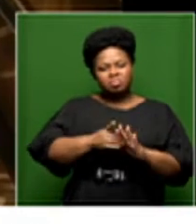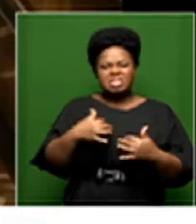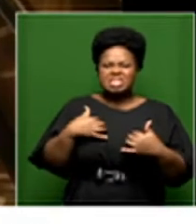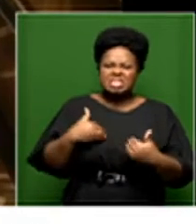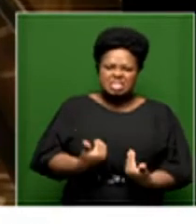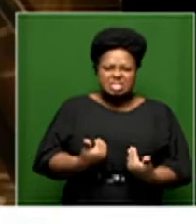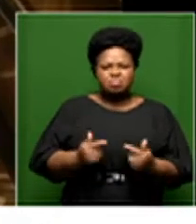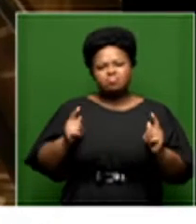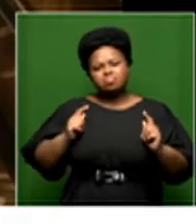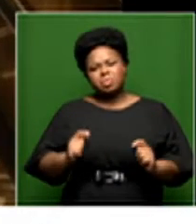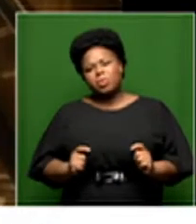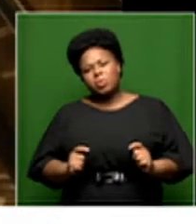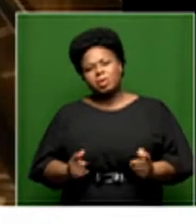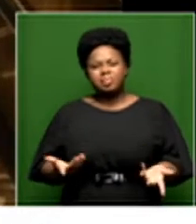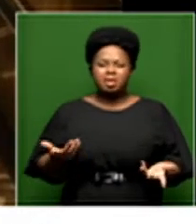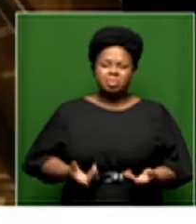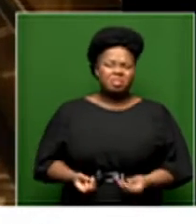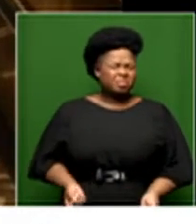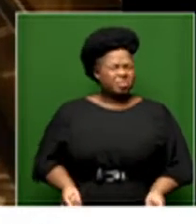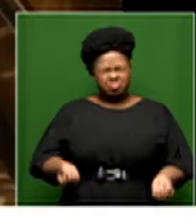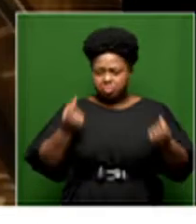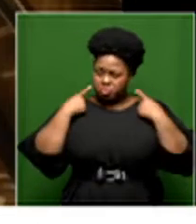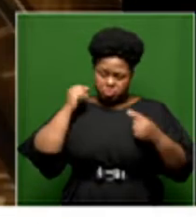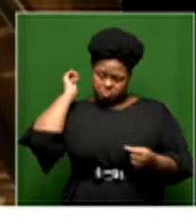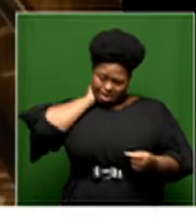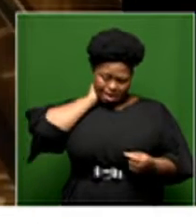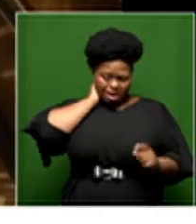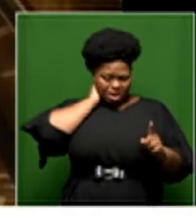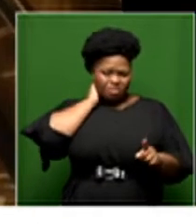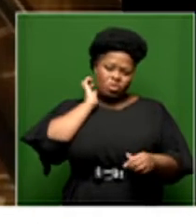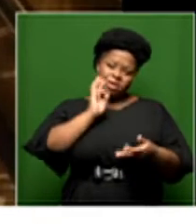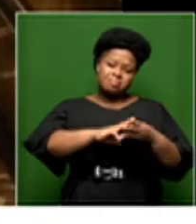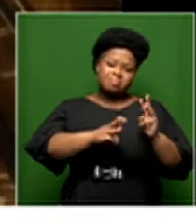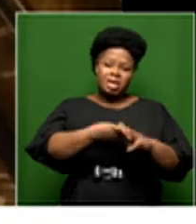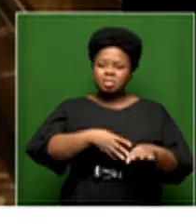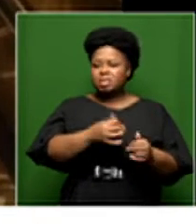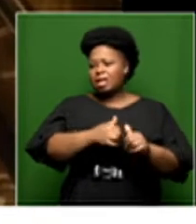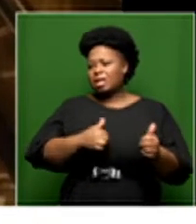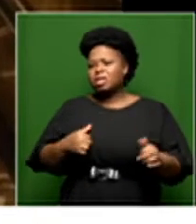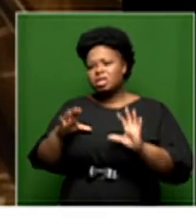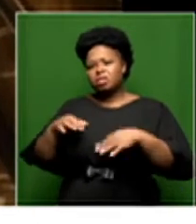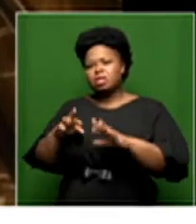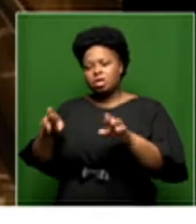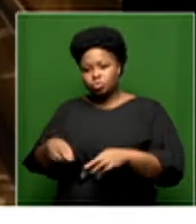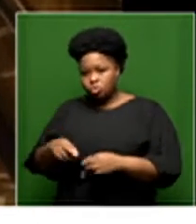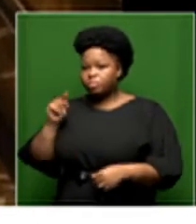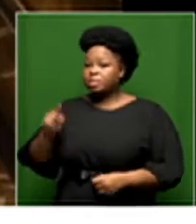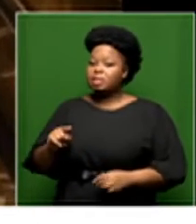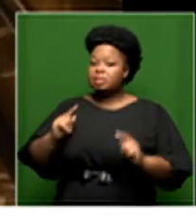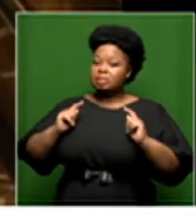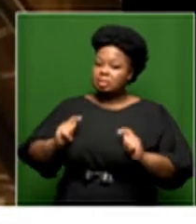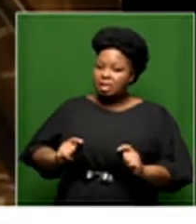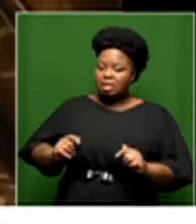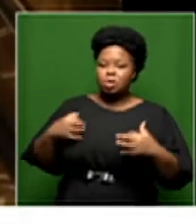anxiety, normally after a period of not understanding the maths that they're doing, falling behind in the classroom, that